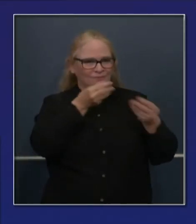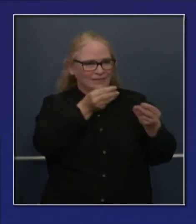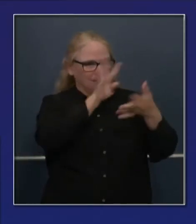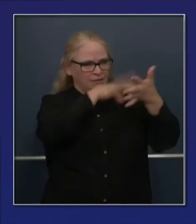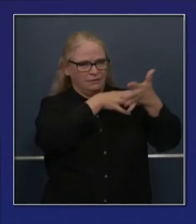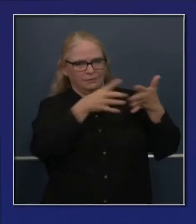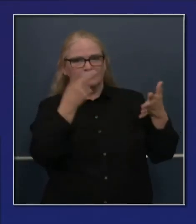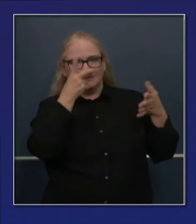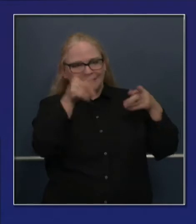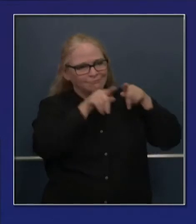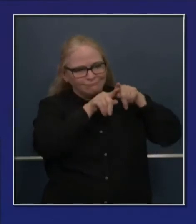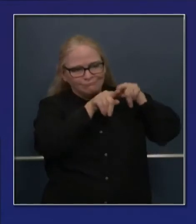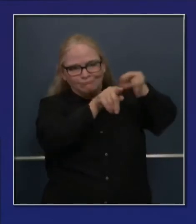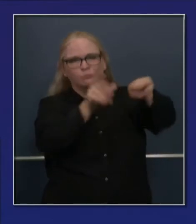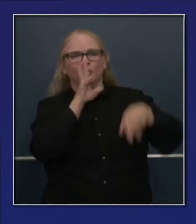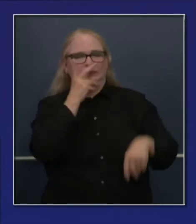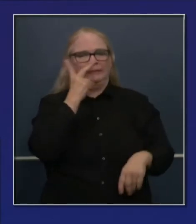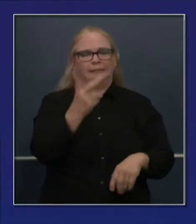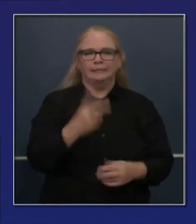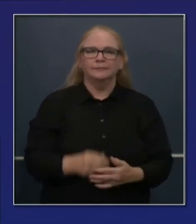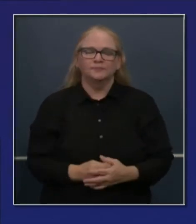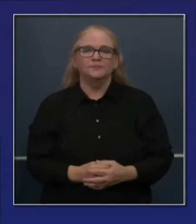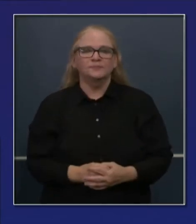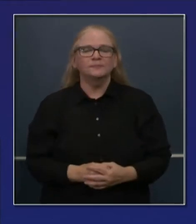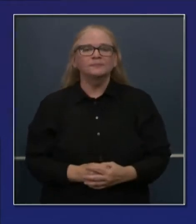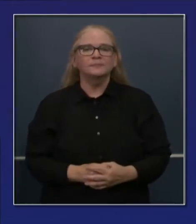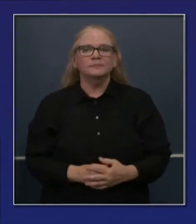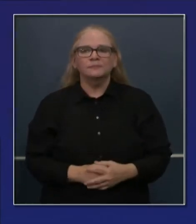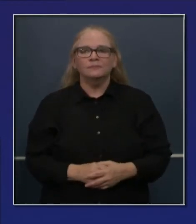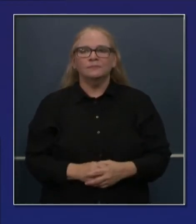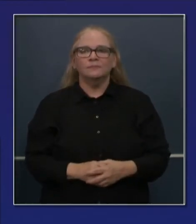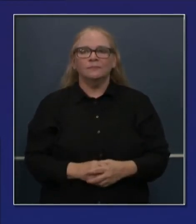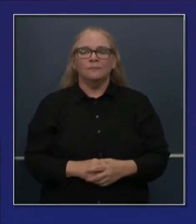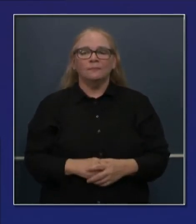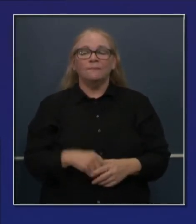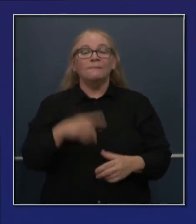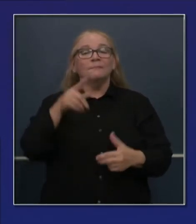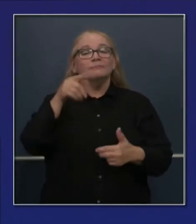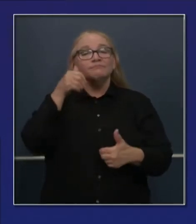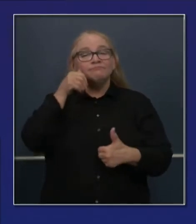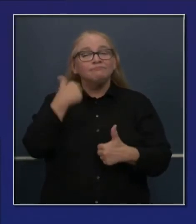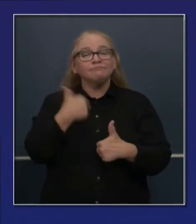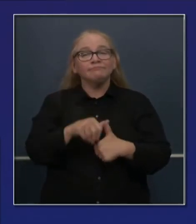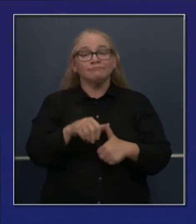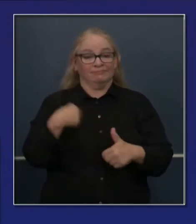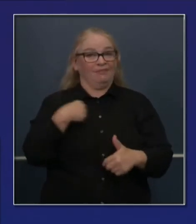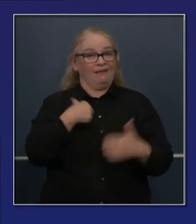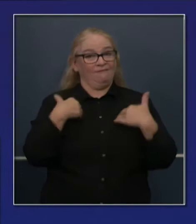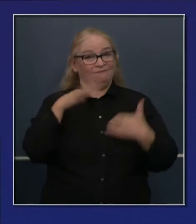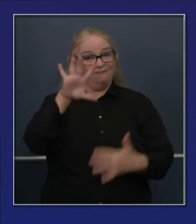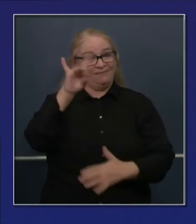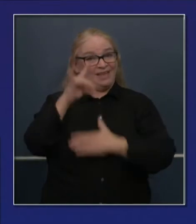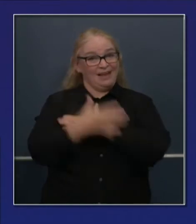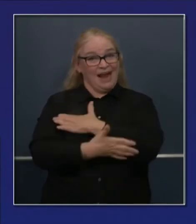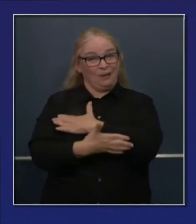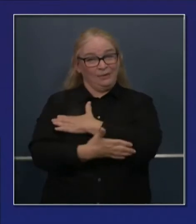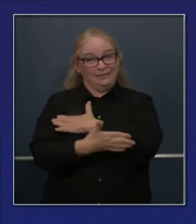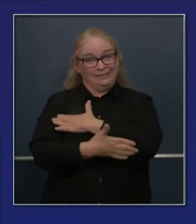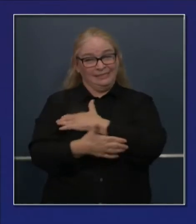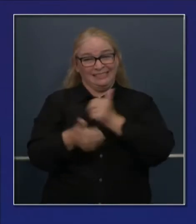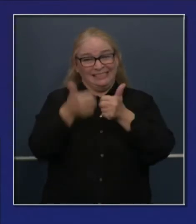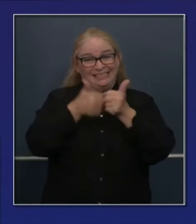to the county monitoring list. Remember, this state, 58 counties, each county has its own unique conditions,